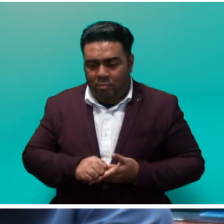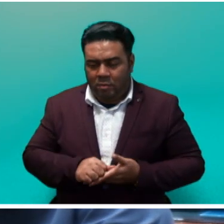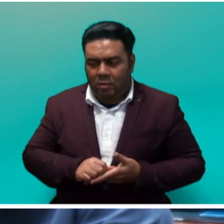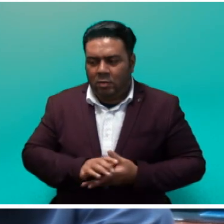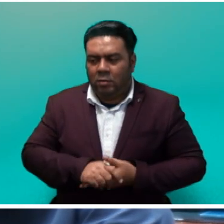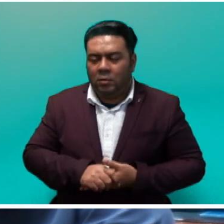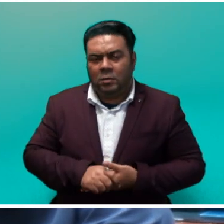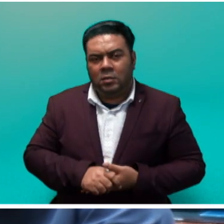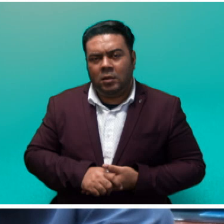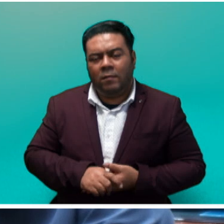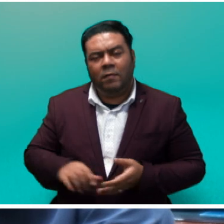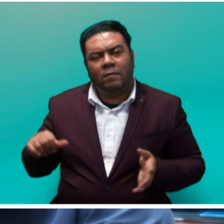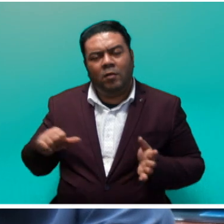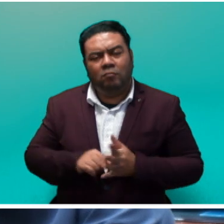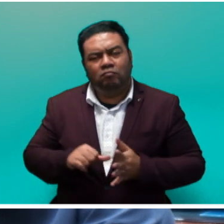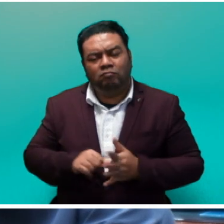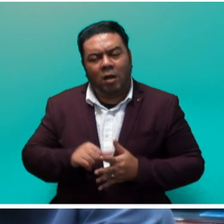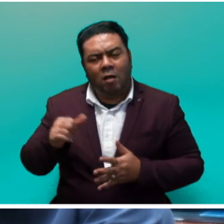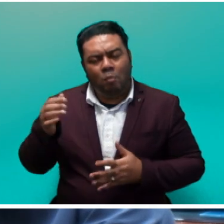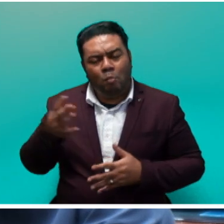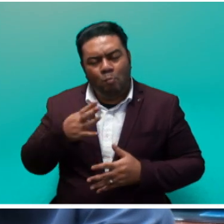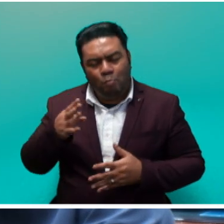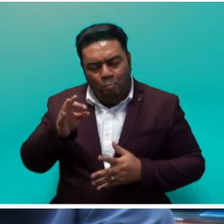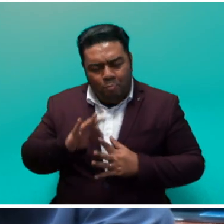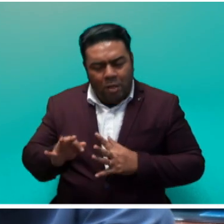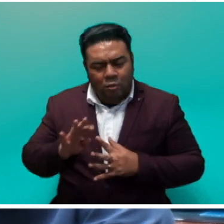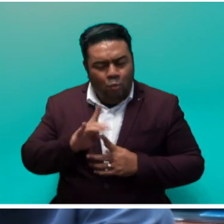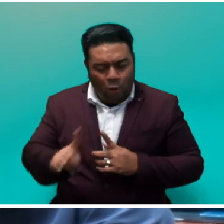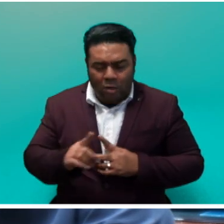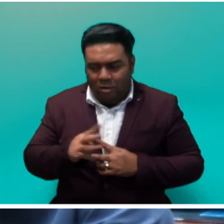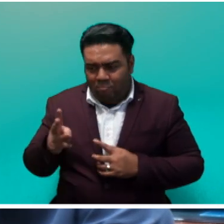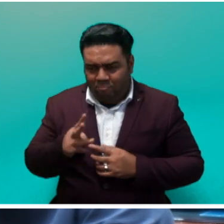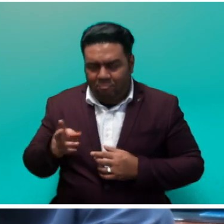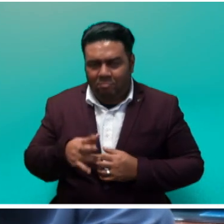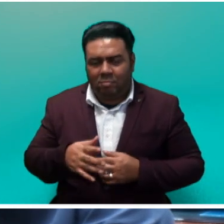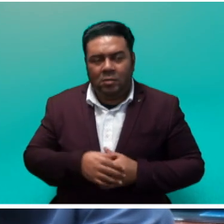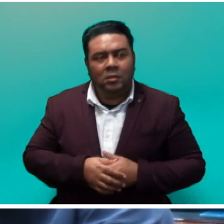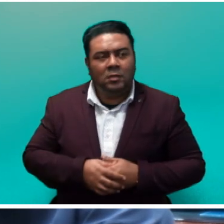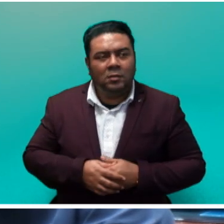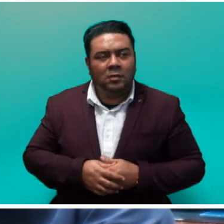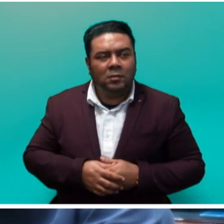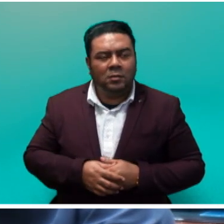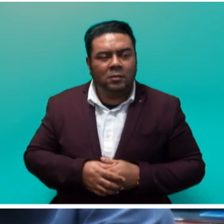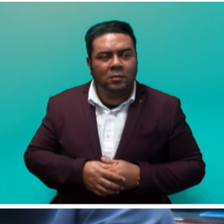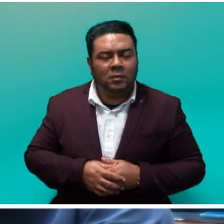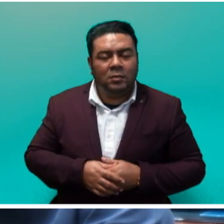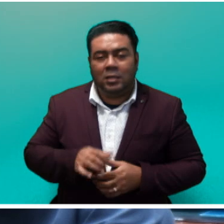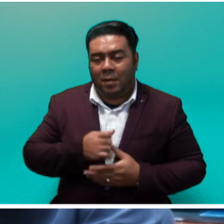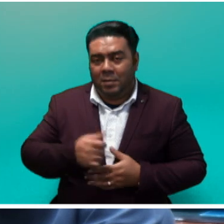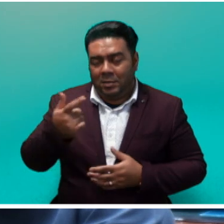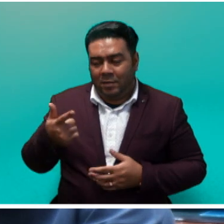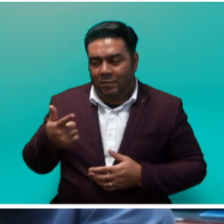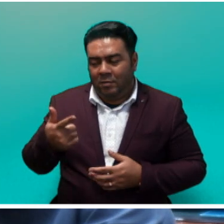complex password requirements, mandatory changing of passwords at intervals. And number 7,